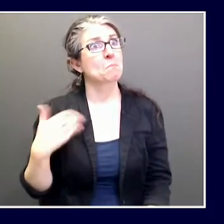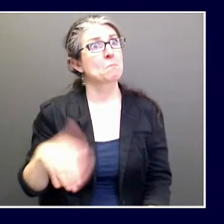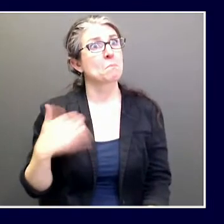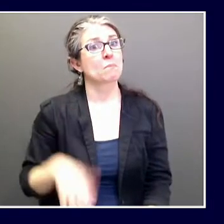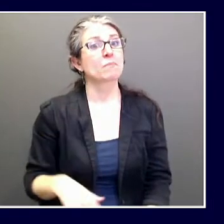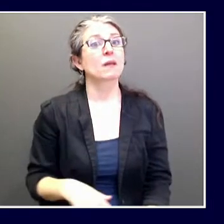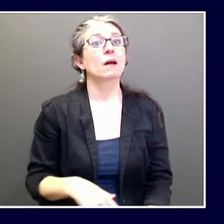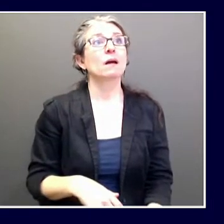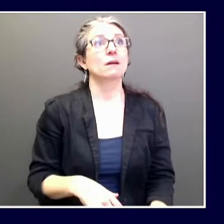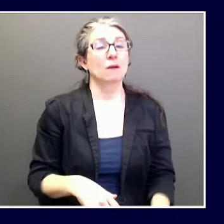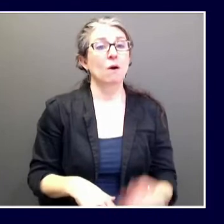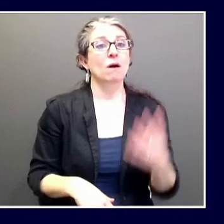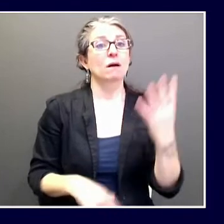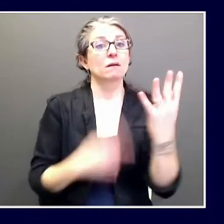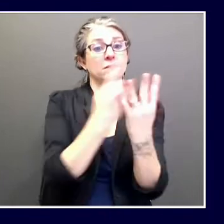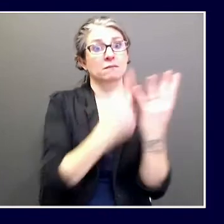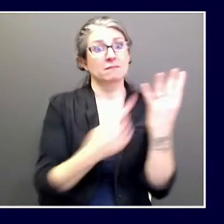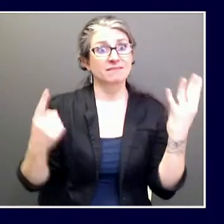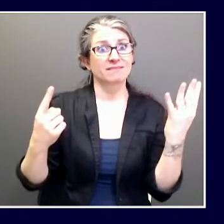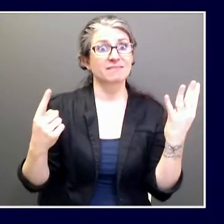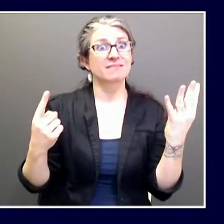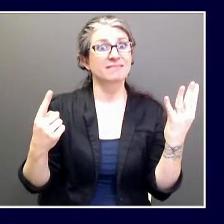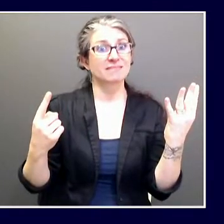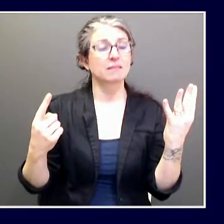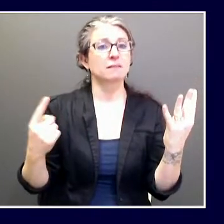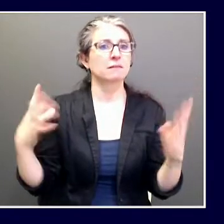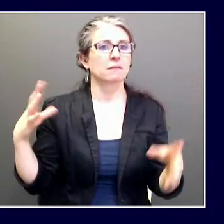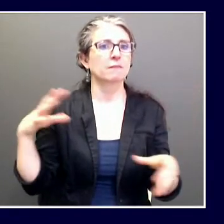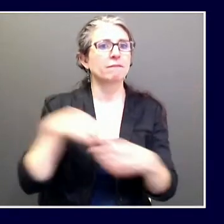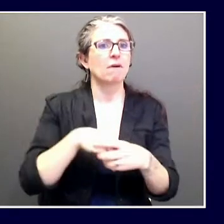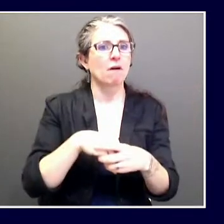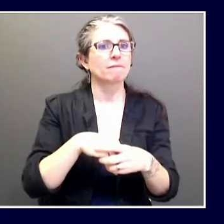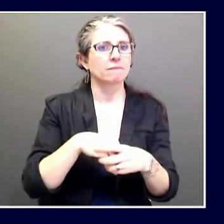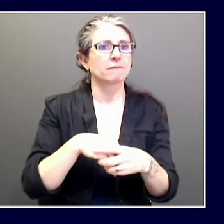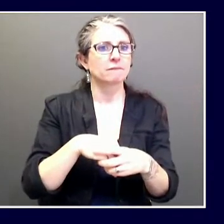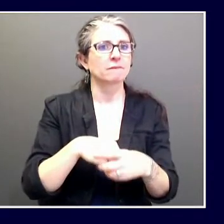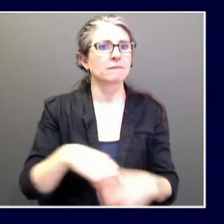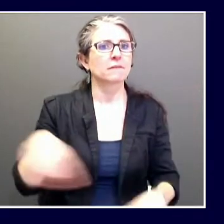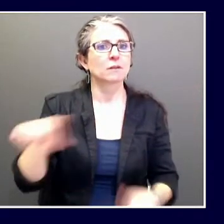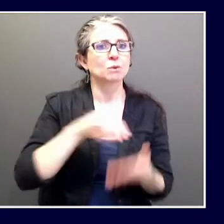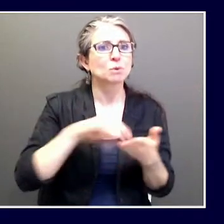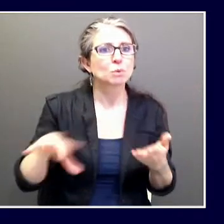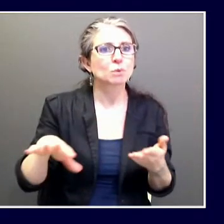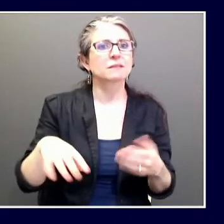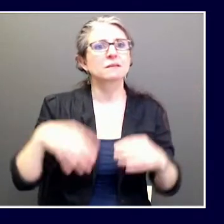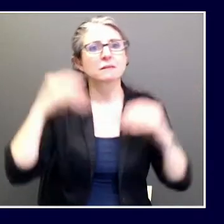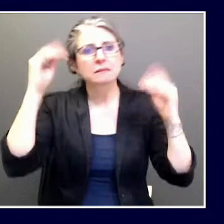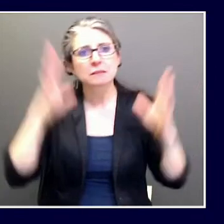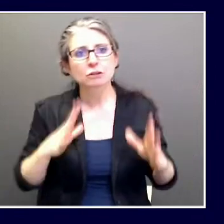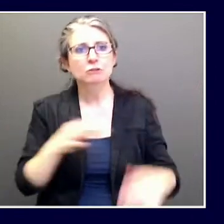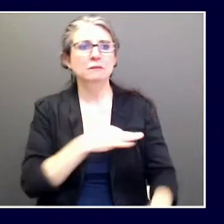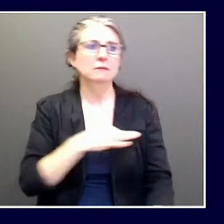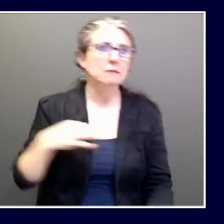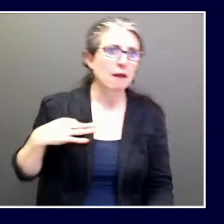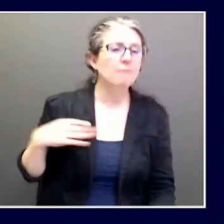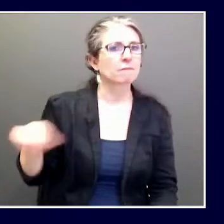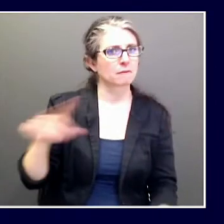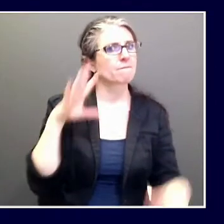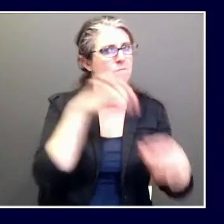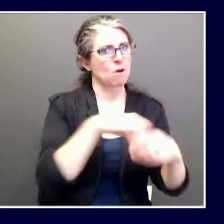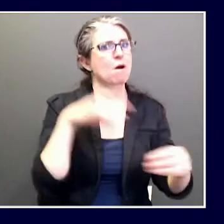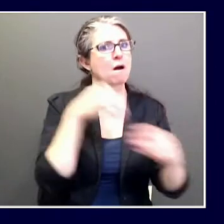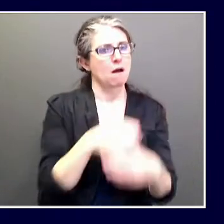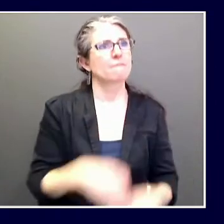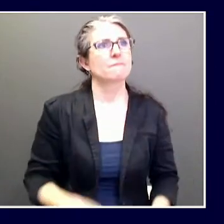Maine schools is participating in school testing. So we want that to be higher, but that's not bad. We have a long way to go. And another benefit,